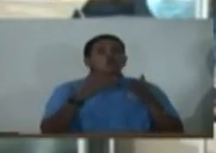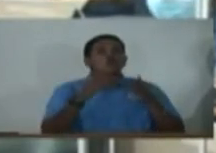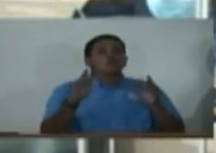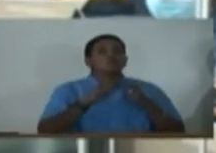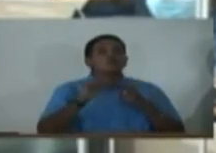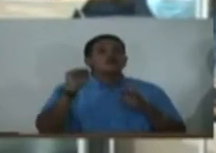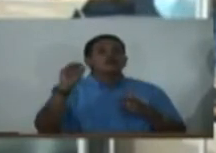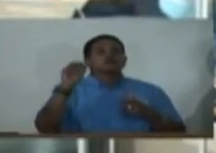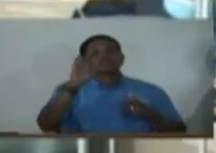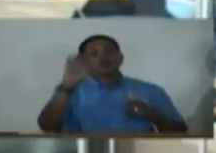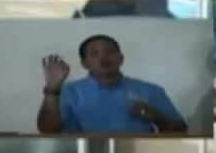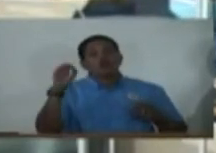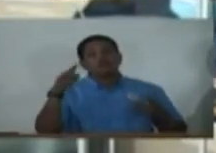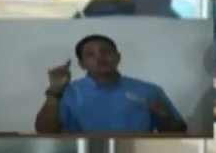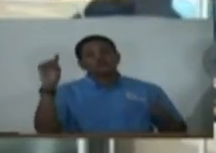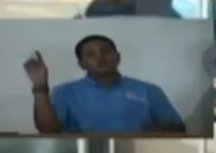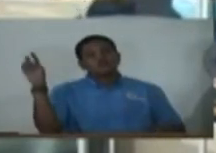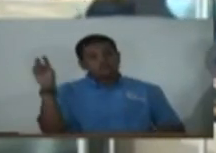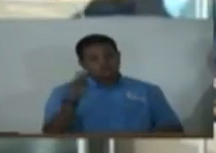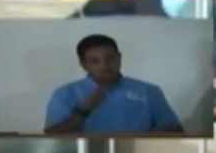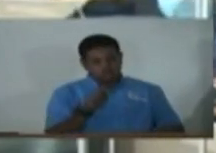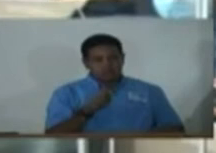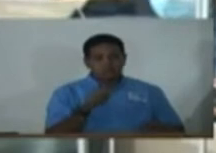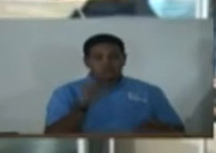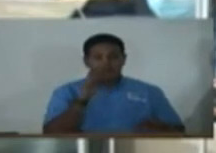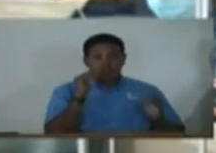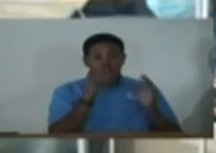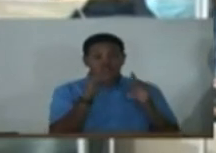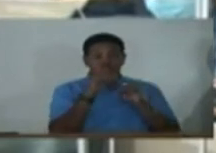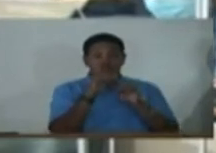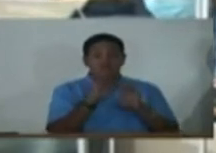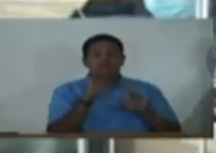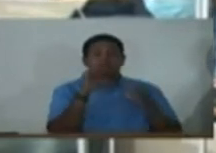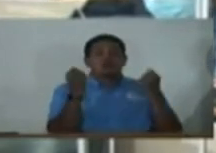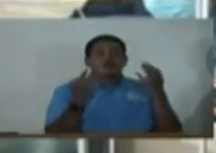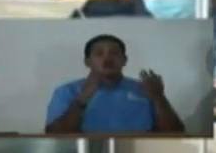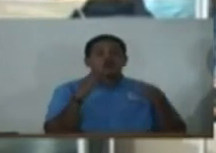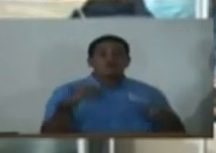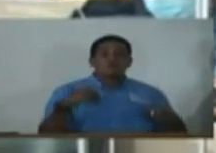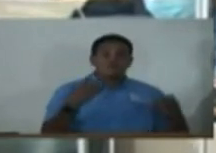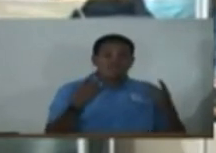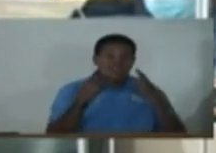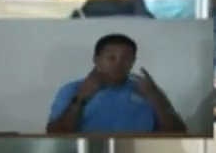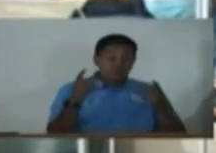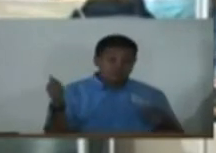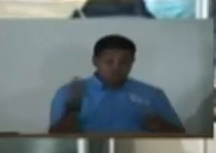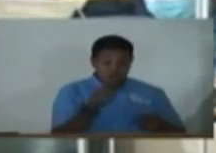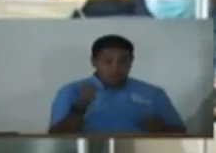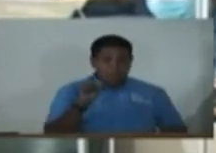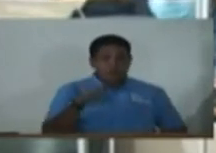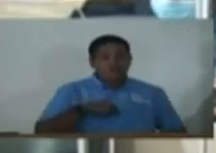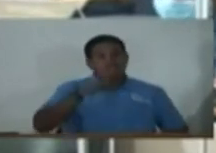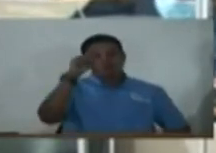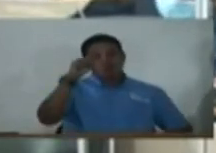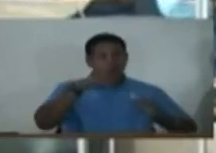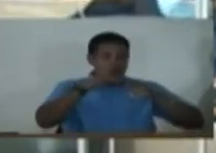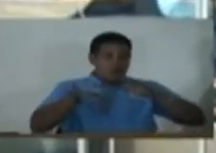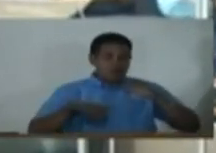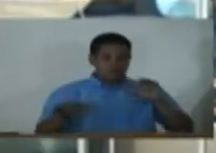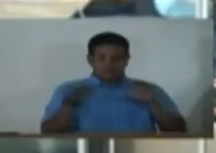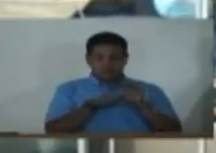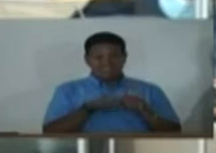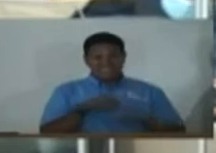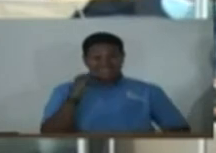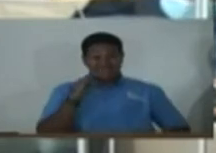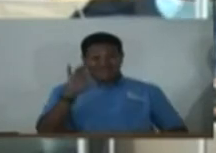off during trips. As a reminder, motor vehicles that provide public transportation are to have one less passenger than is